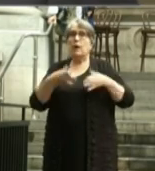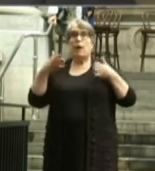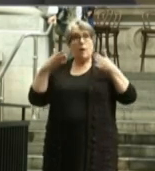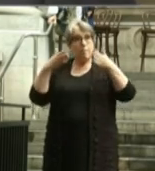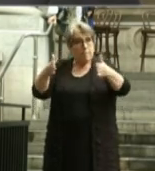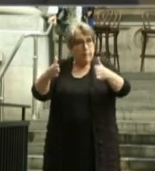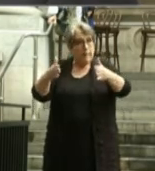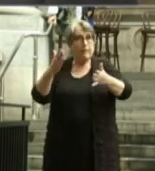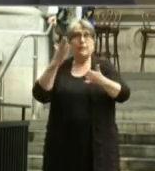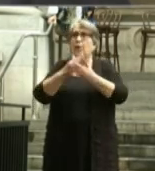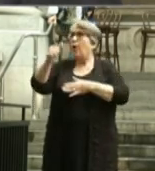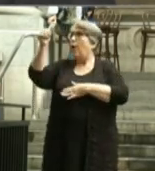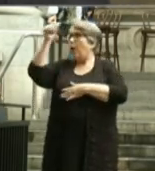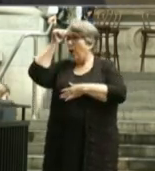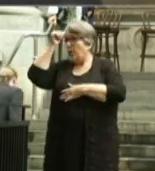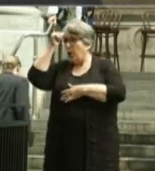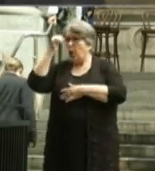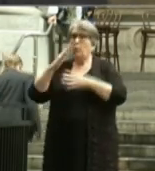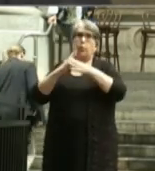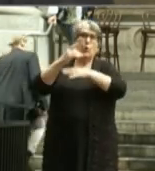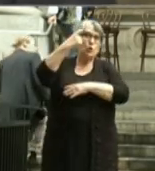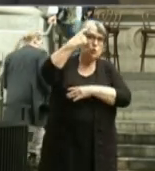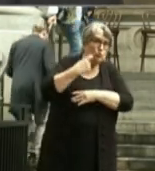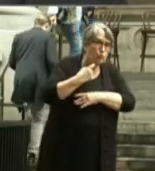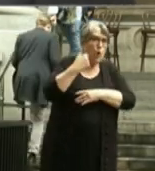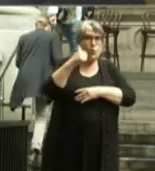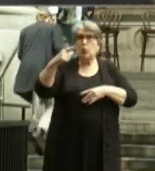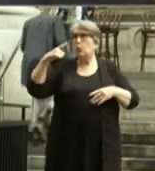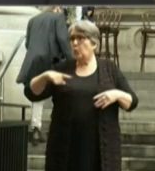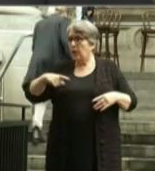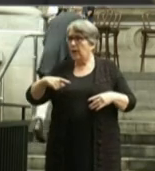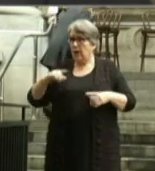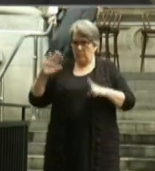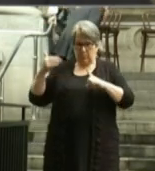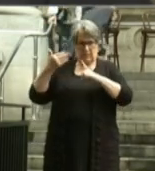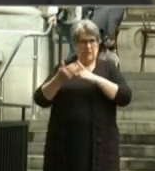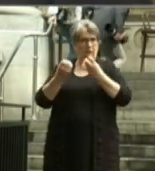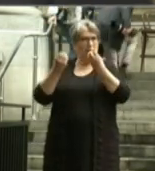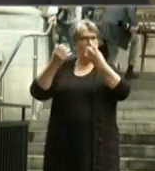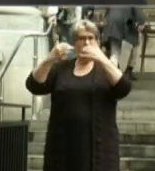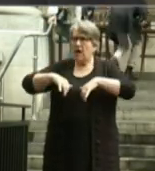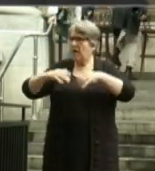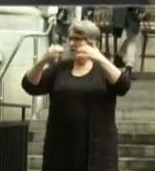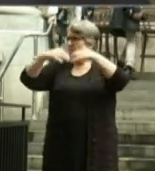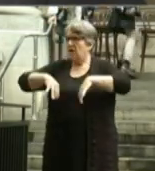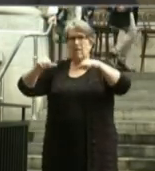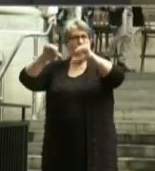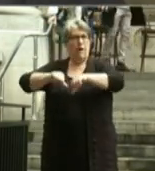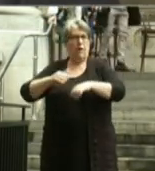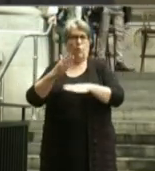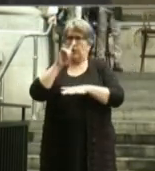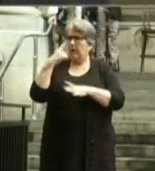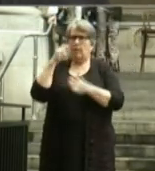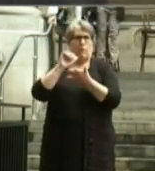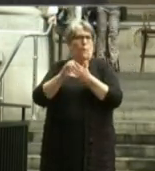path that, despite moments of great effort and goodwill, we have so far been unable to truly find as